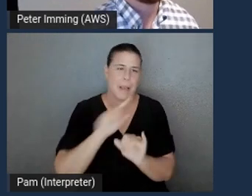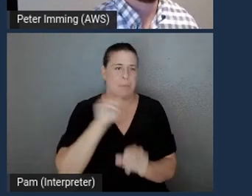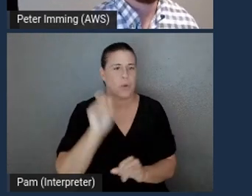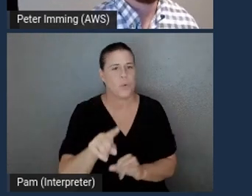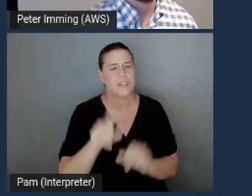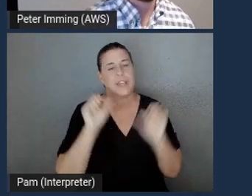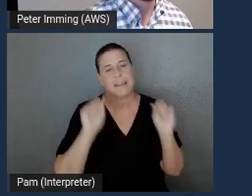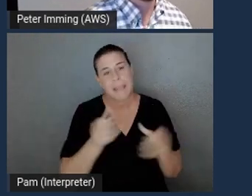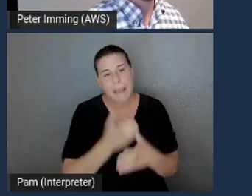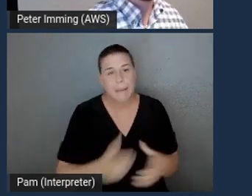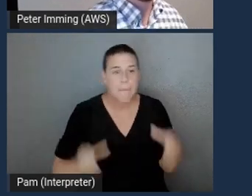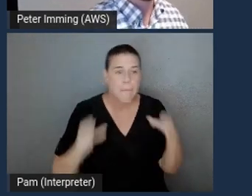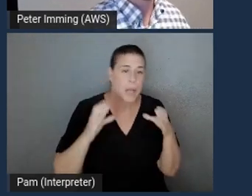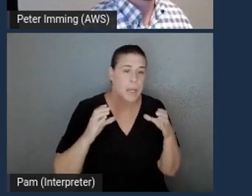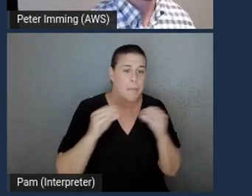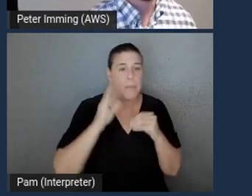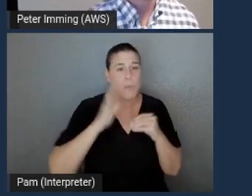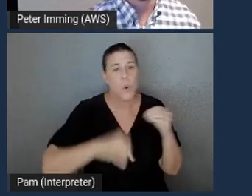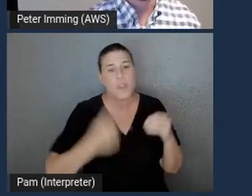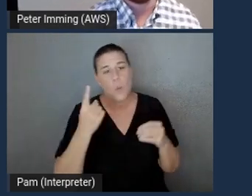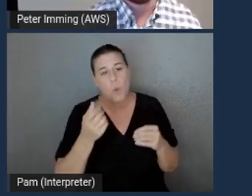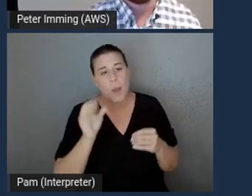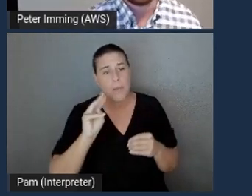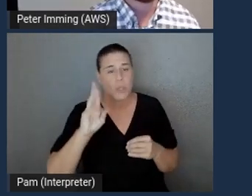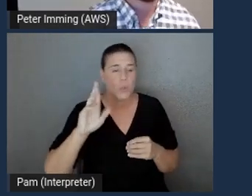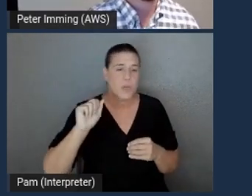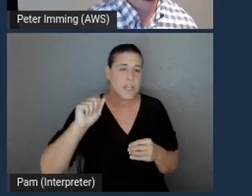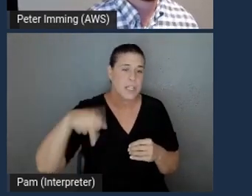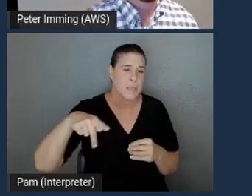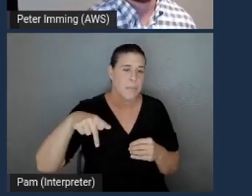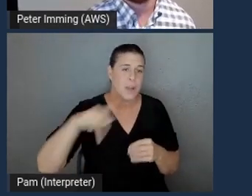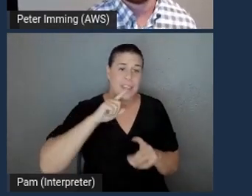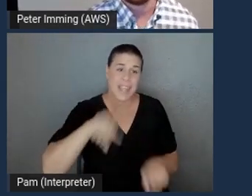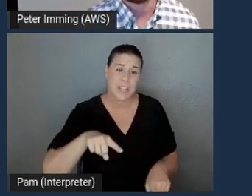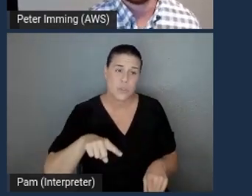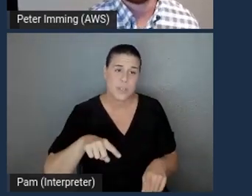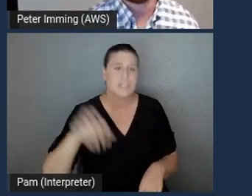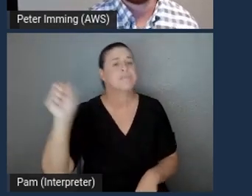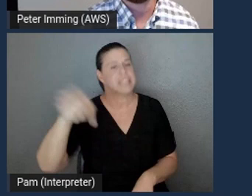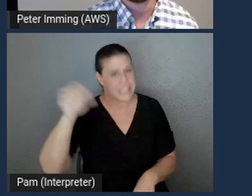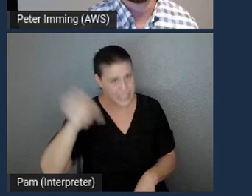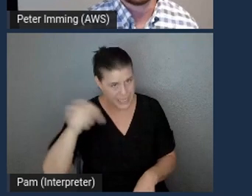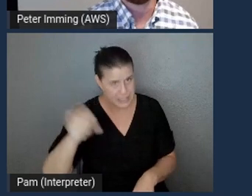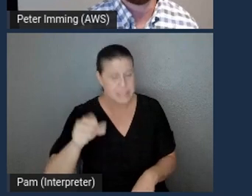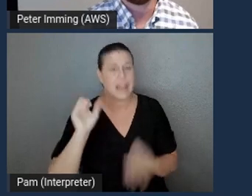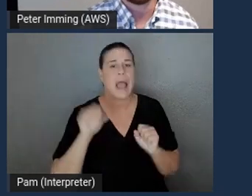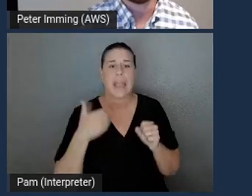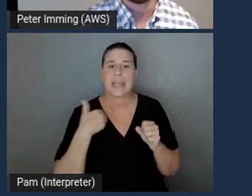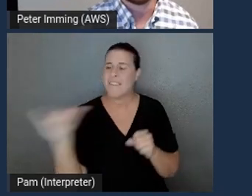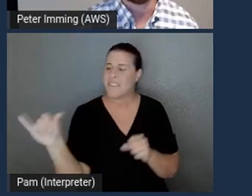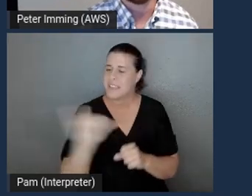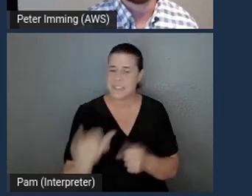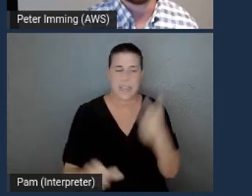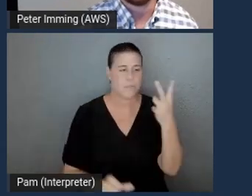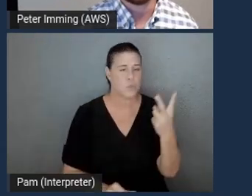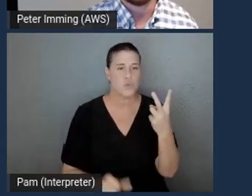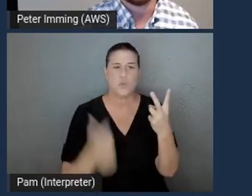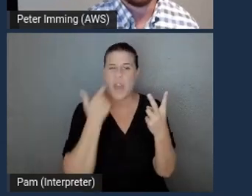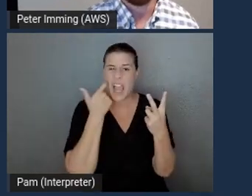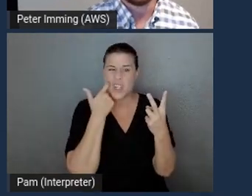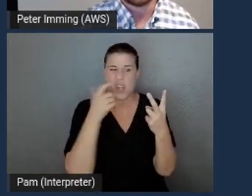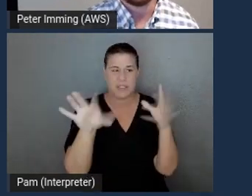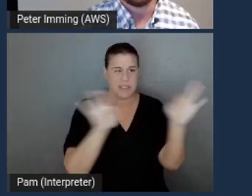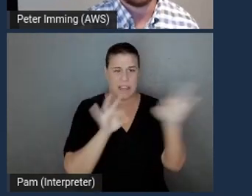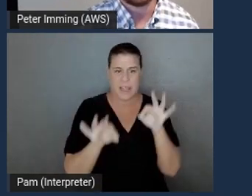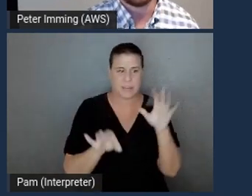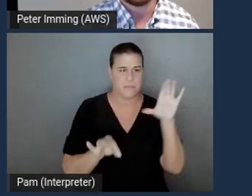a bucket be in more than one multi-region access point? And the answer is absolutely yes. So I could take those same 2 buckets that I just selected,